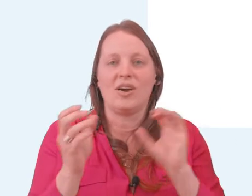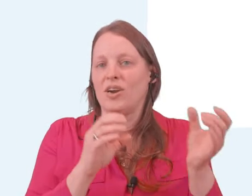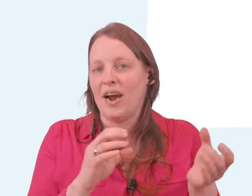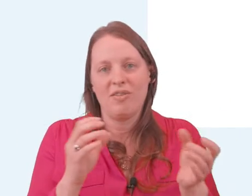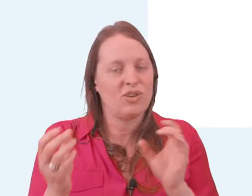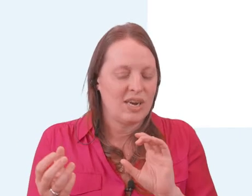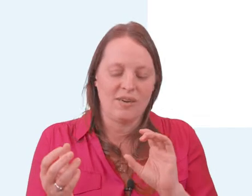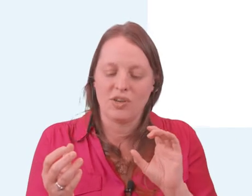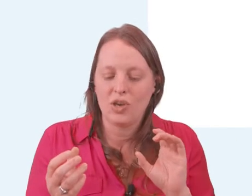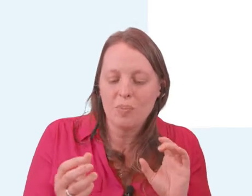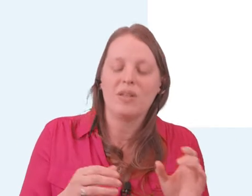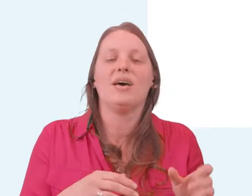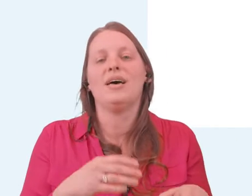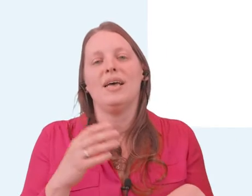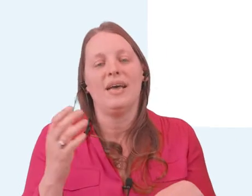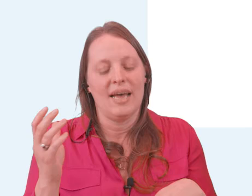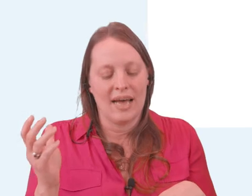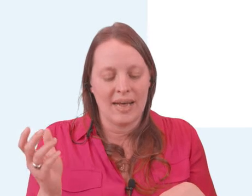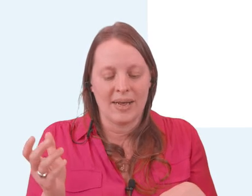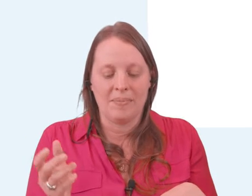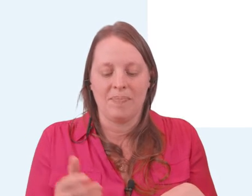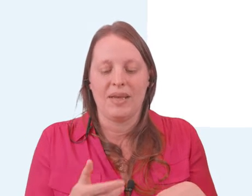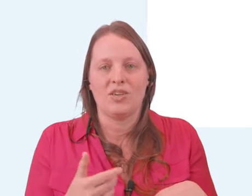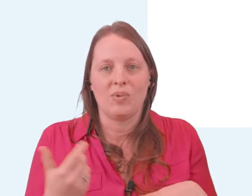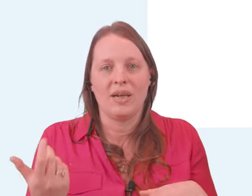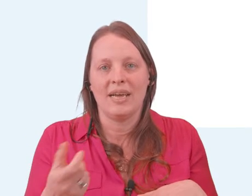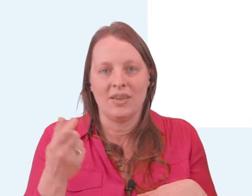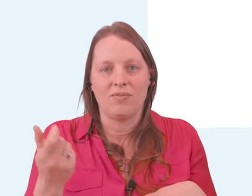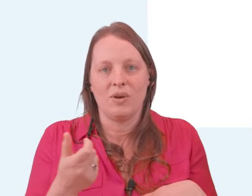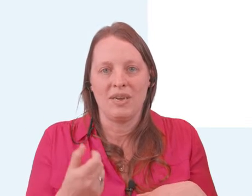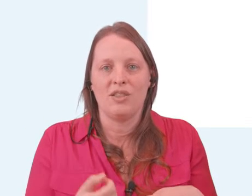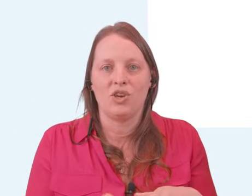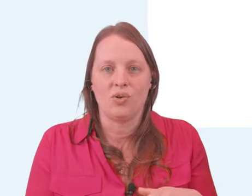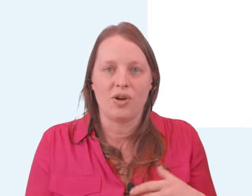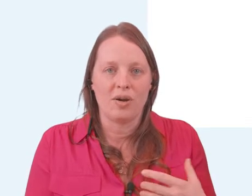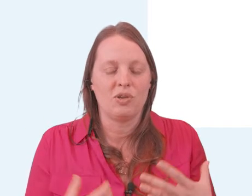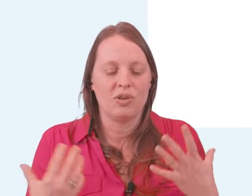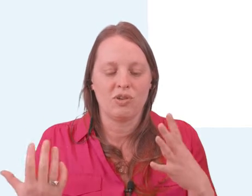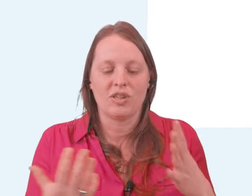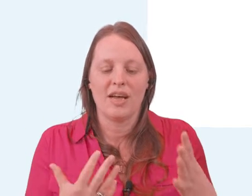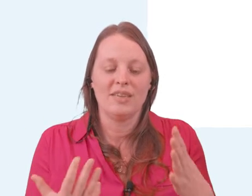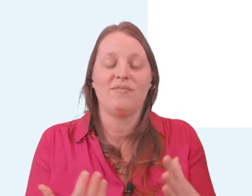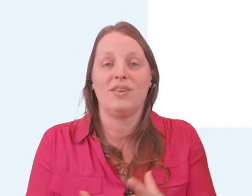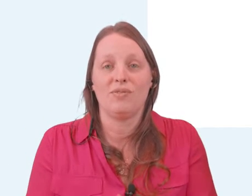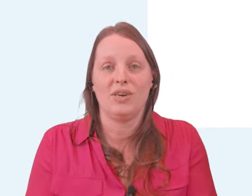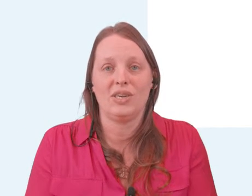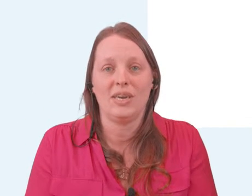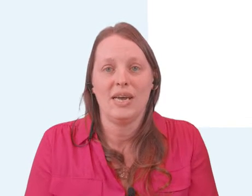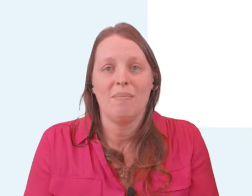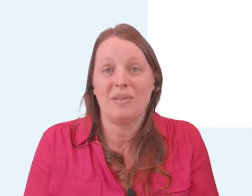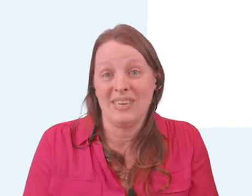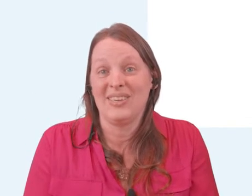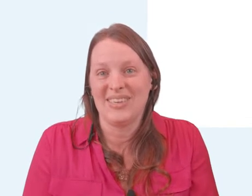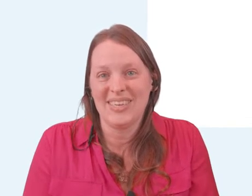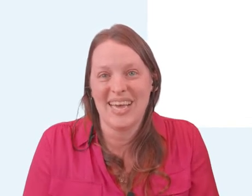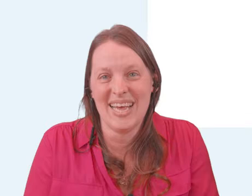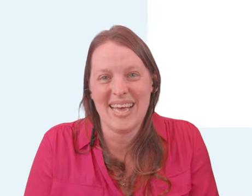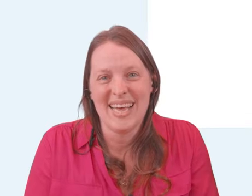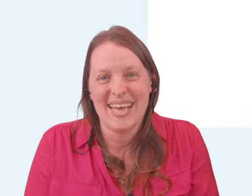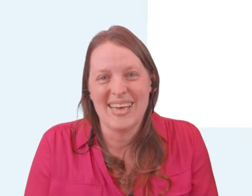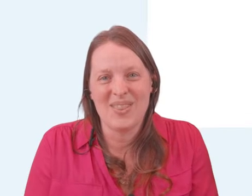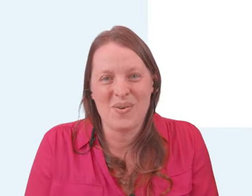they can be stuck on either side of the cupula, as well as floating in the short arm. So there's lots of different